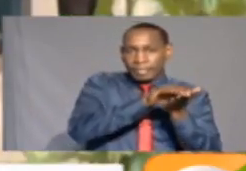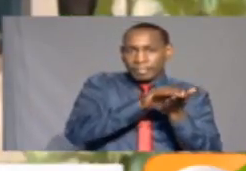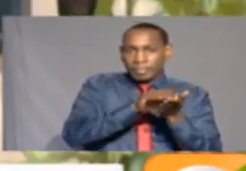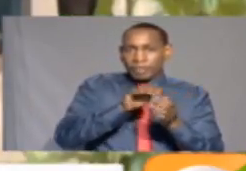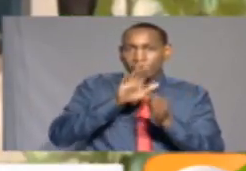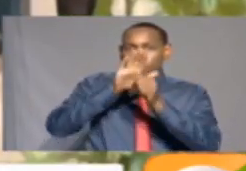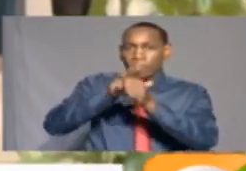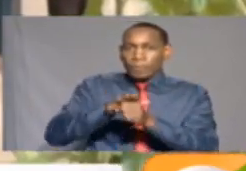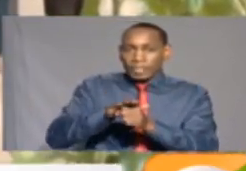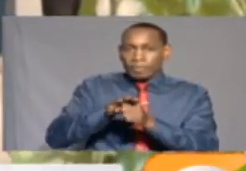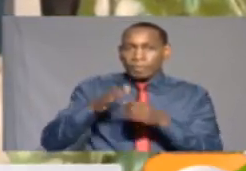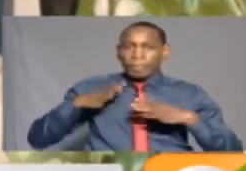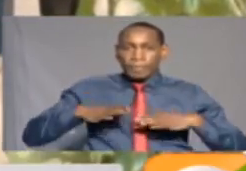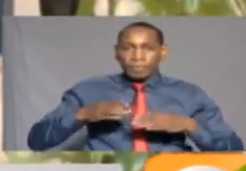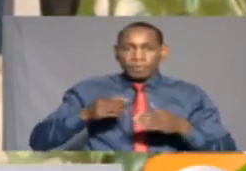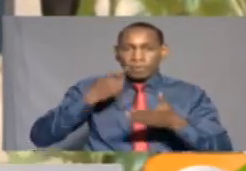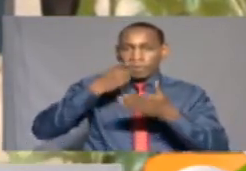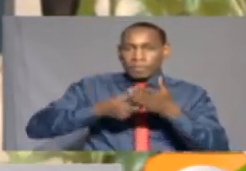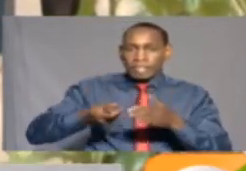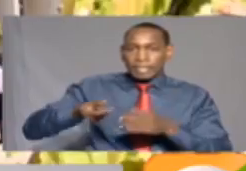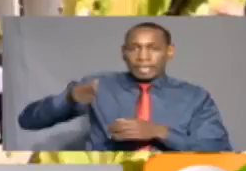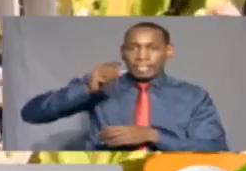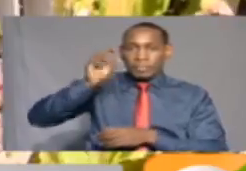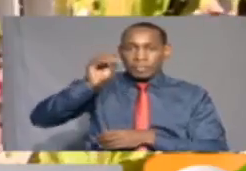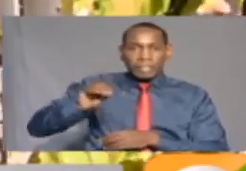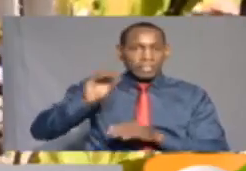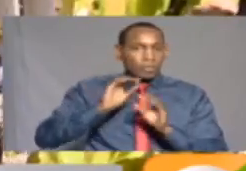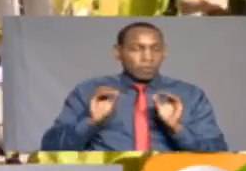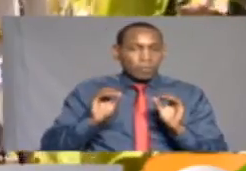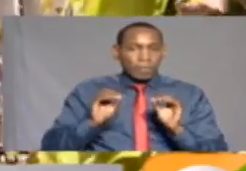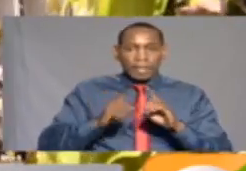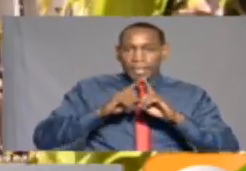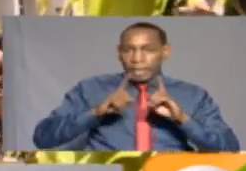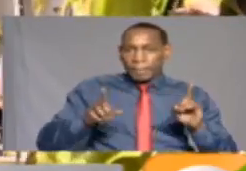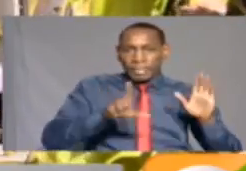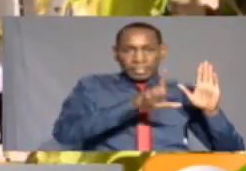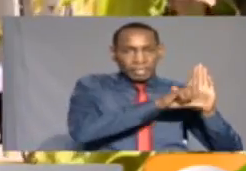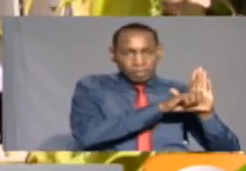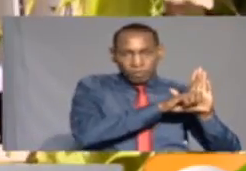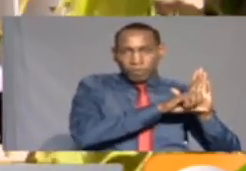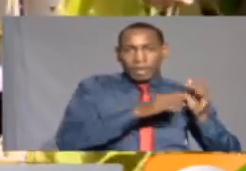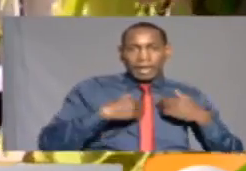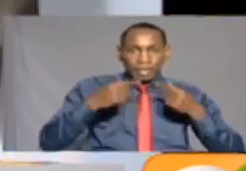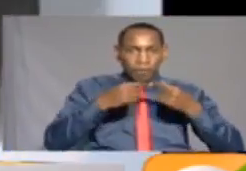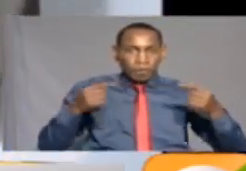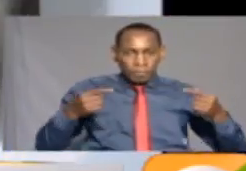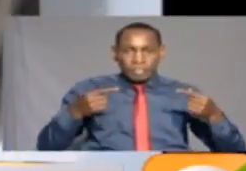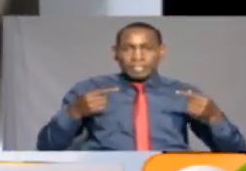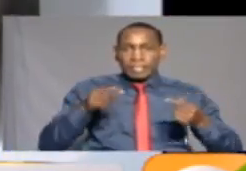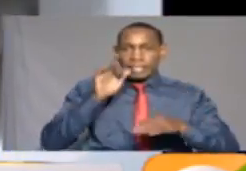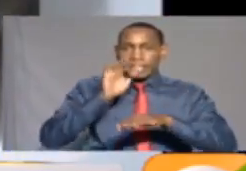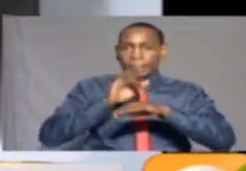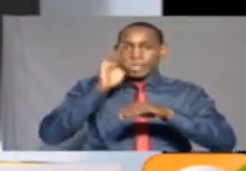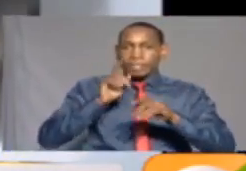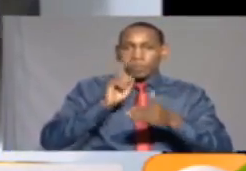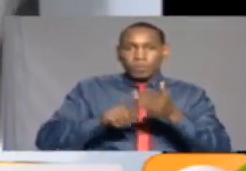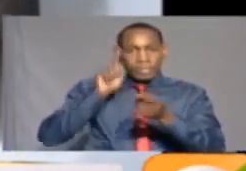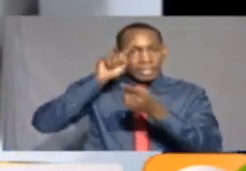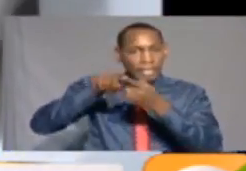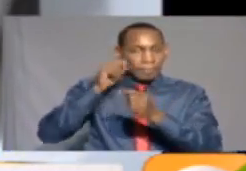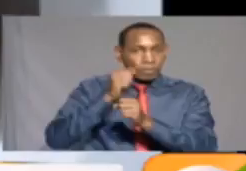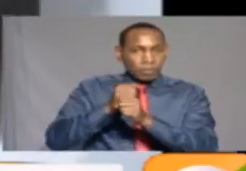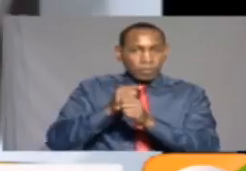exploit borrowers by charging excessive interest rates. But the law is seen to have had the opposite reaction of what it was intended to